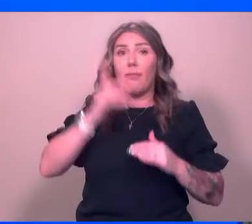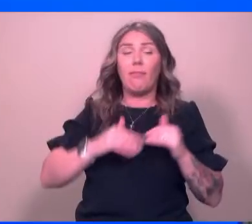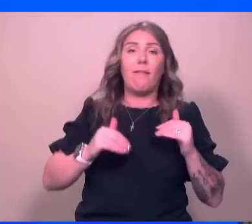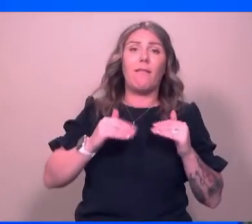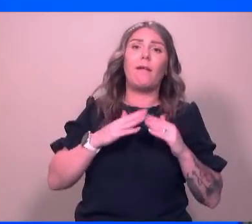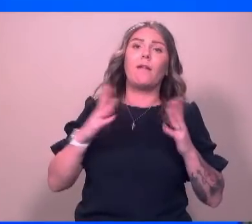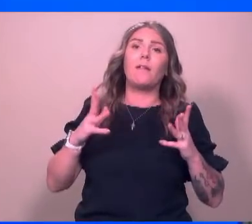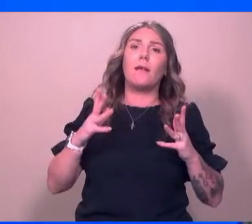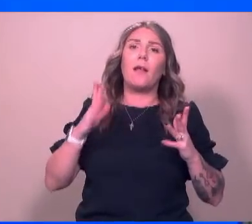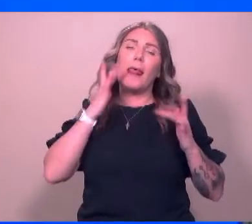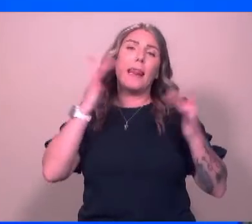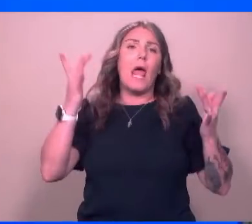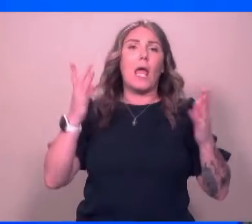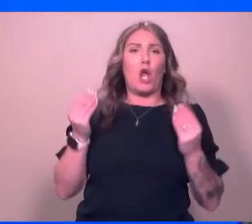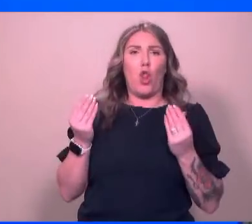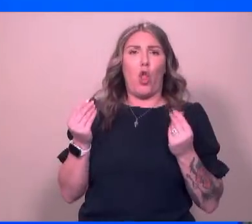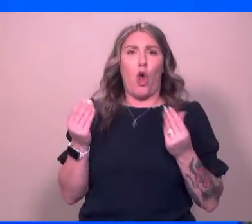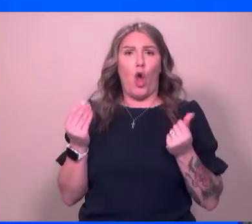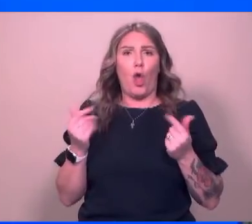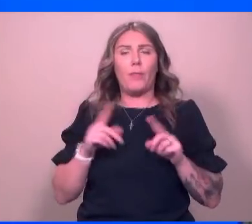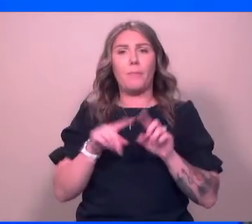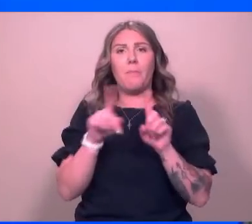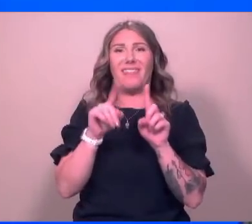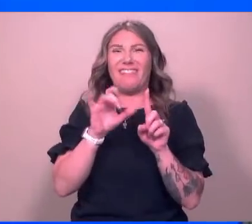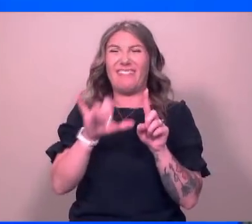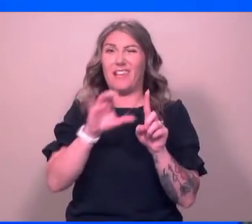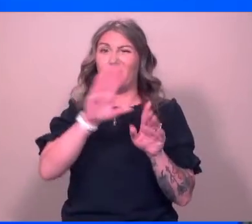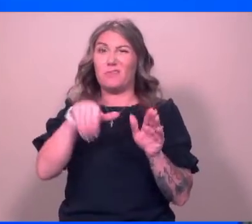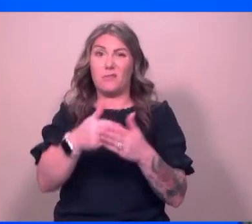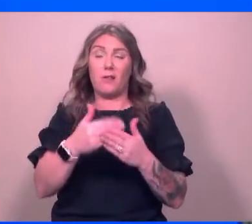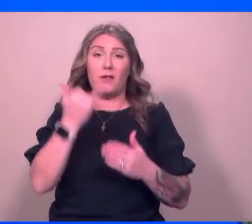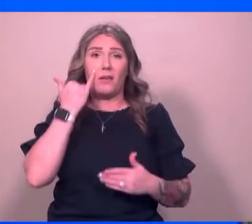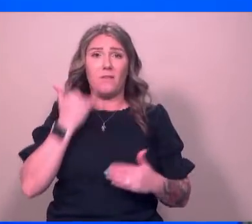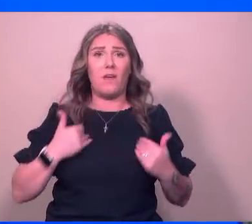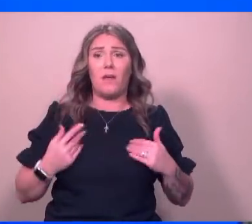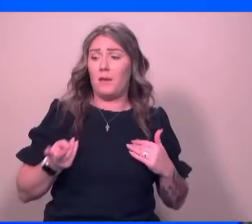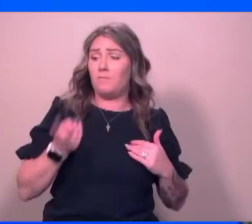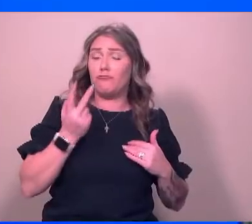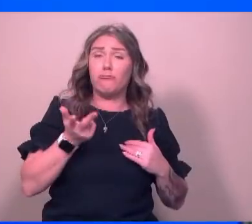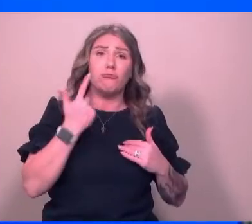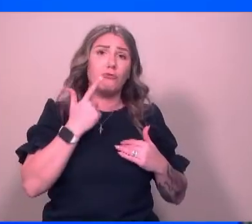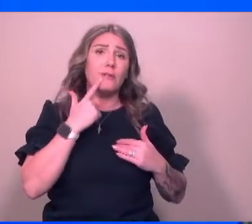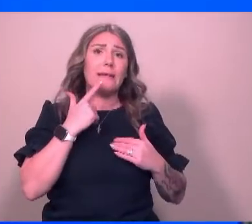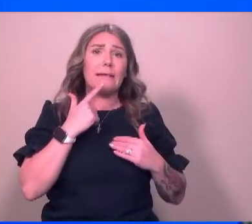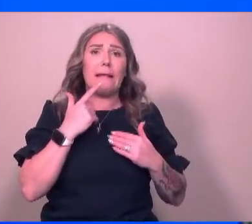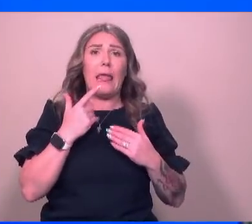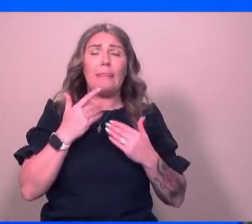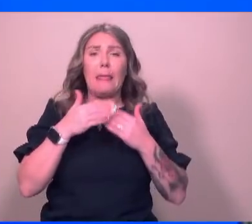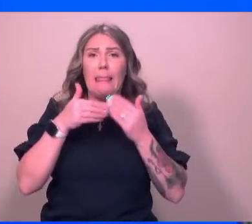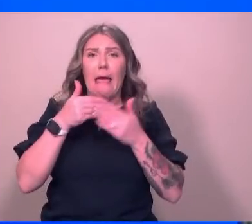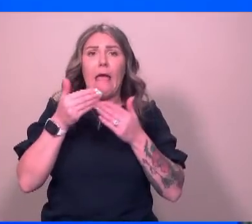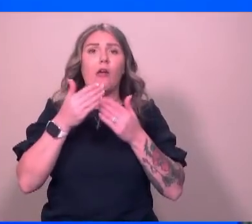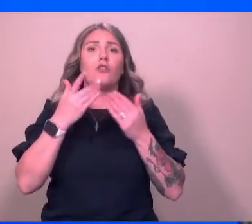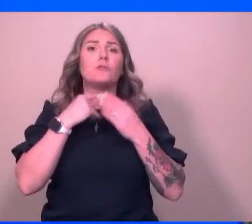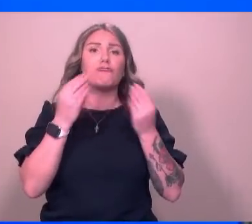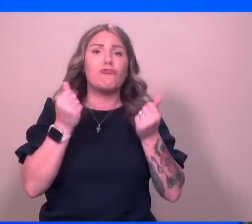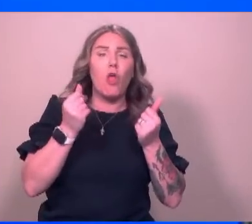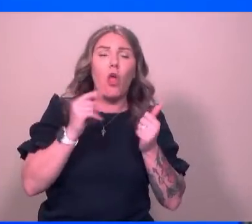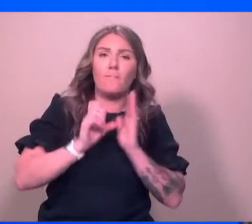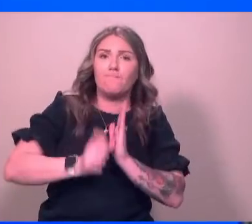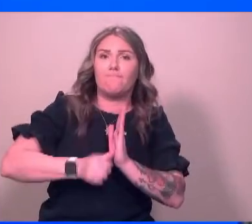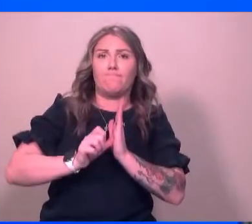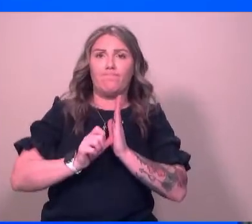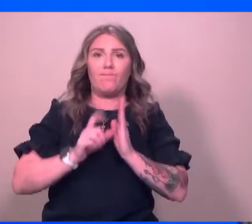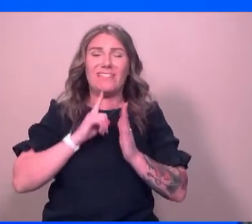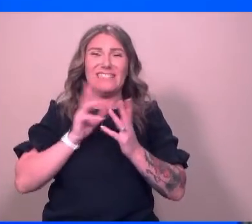a light cloth mask, but that's about it. But if you have 2 or 3 layers on a cloth mask, the CDC continues to reinforce it's